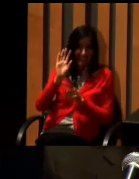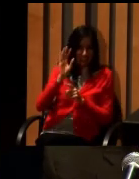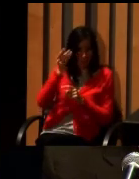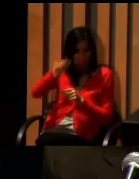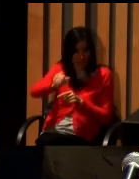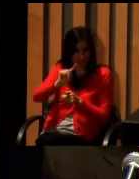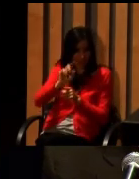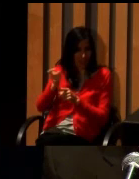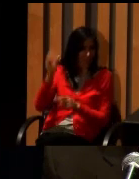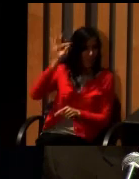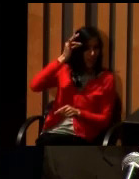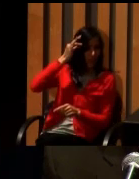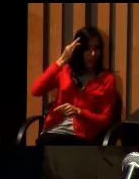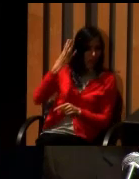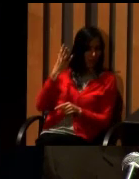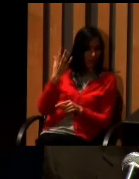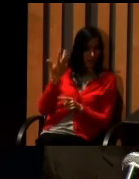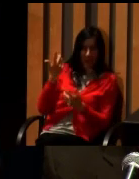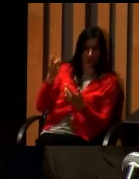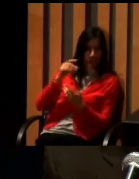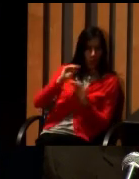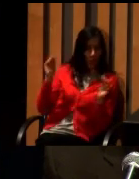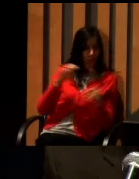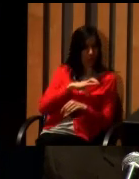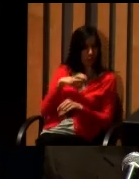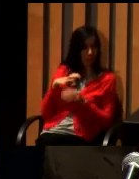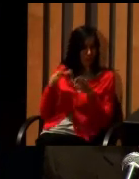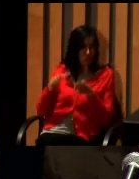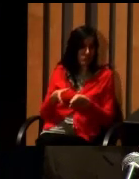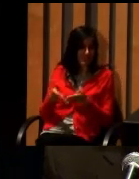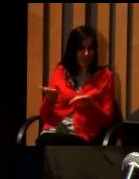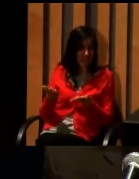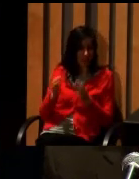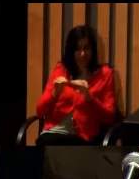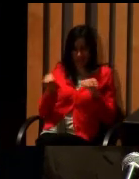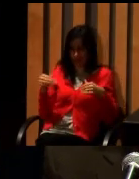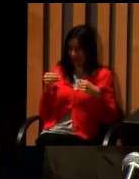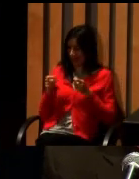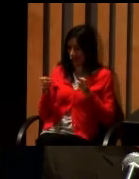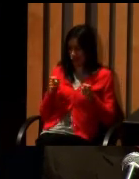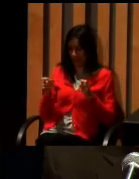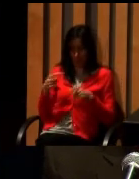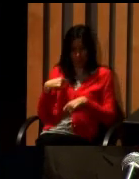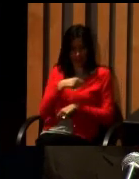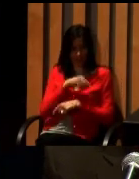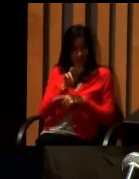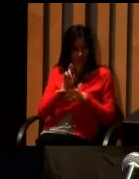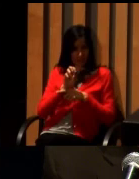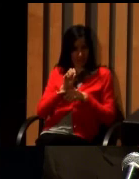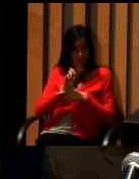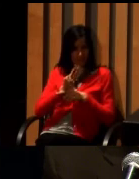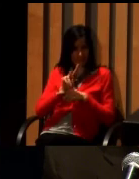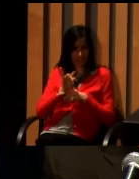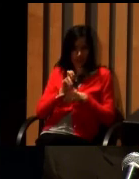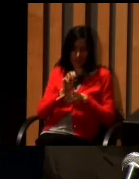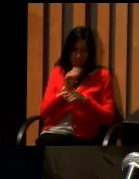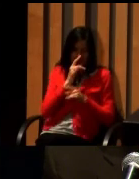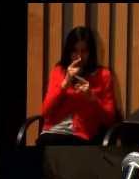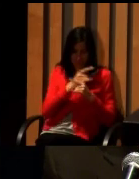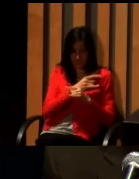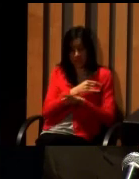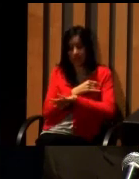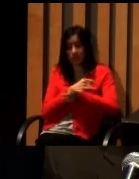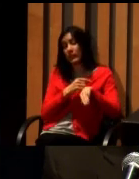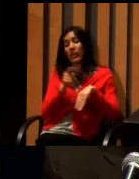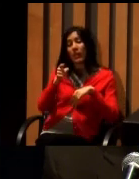And we're obviously here to speak about the Washington professional football team that does not reside in